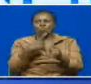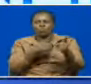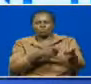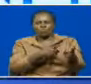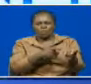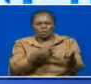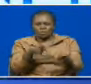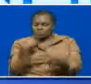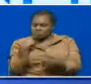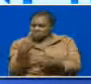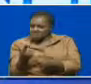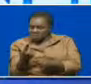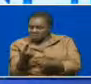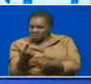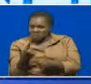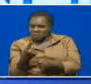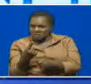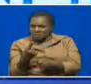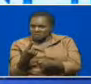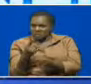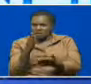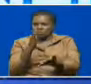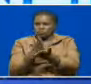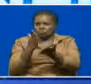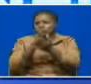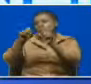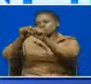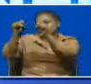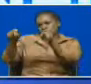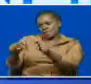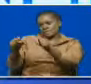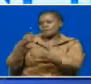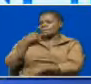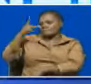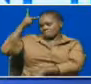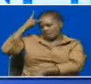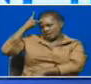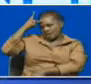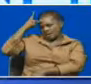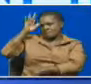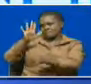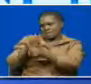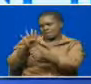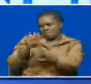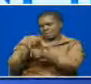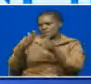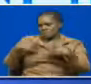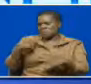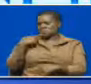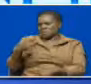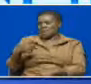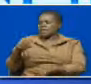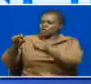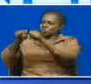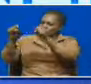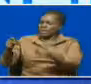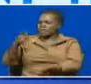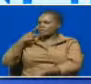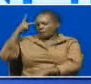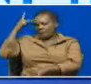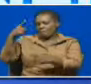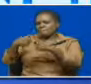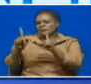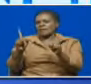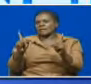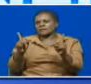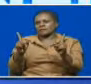just as you've mentioned, Ngatia, it is the society, the parents. That's what most of our viewers are saying. But we